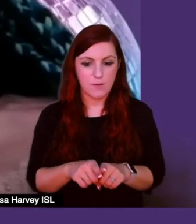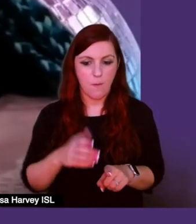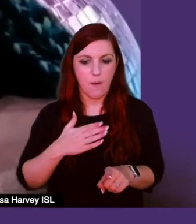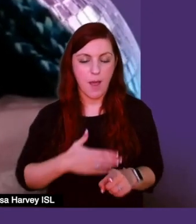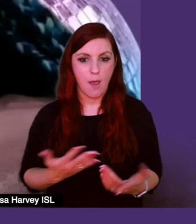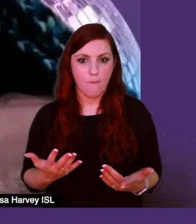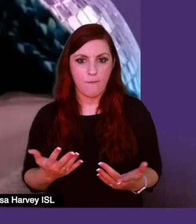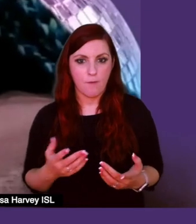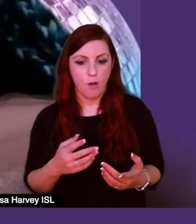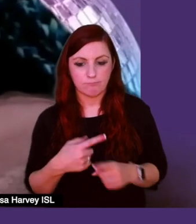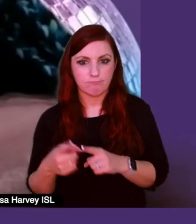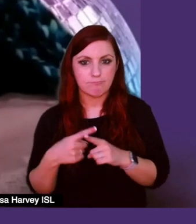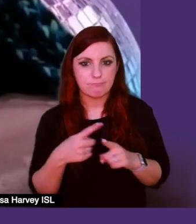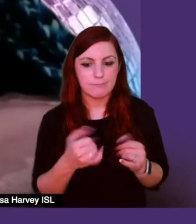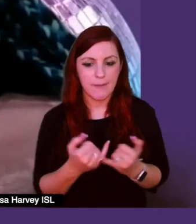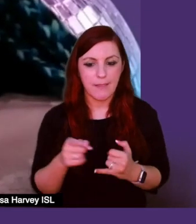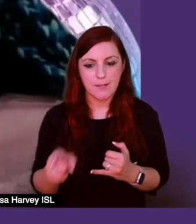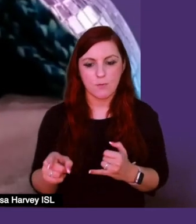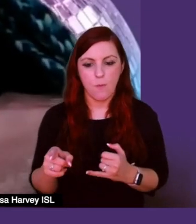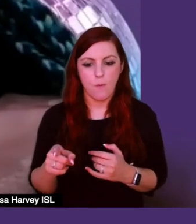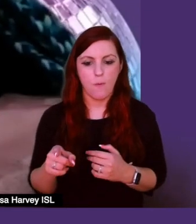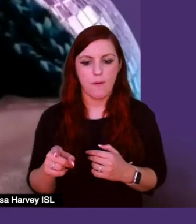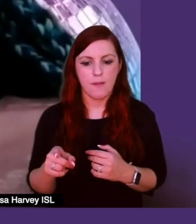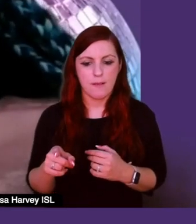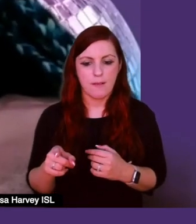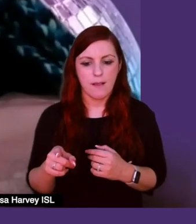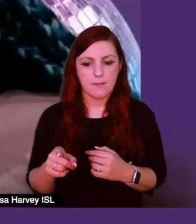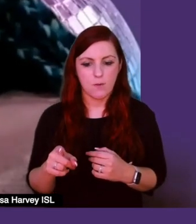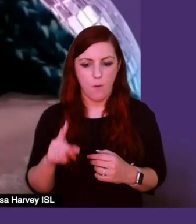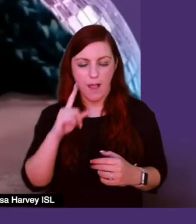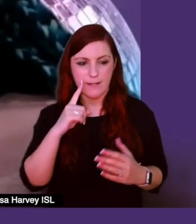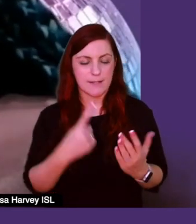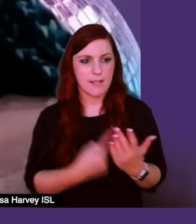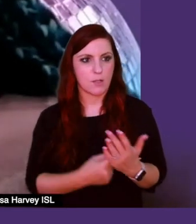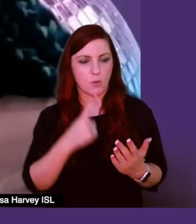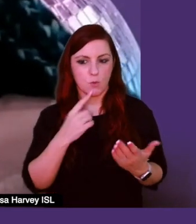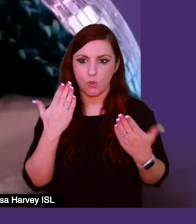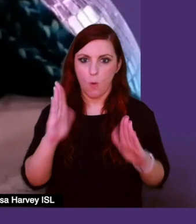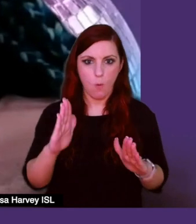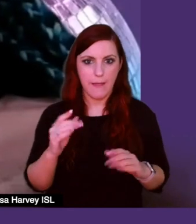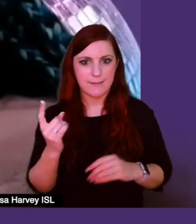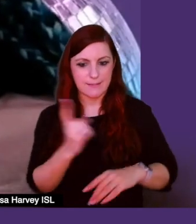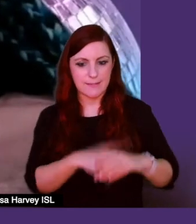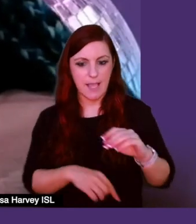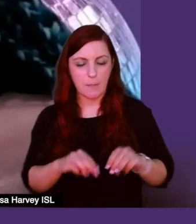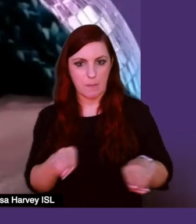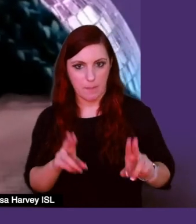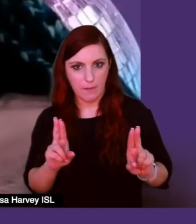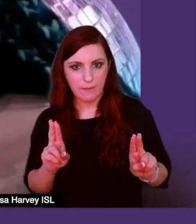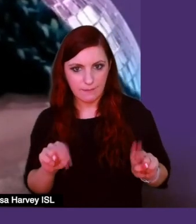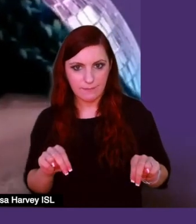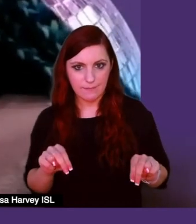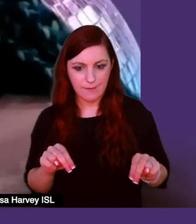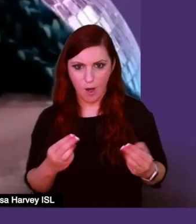little thing that I like to do. So I just dress something like brat clothing and just show that disabled people can